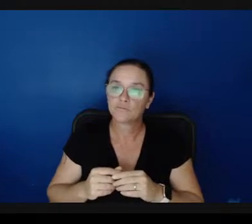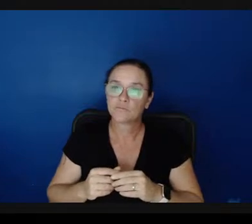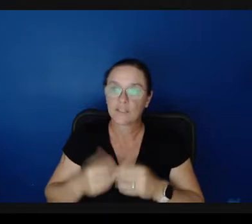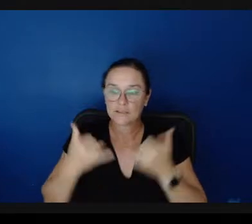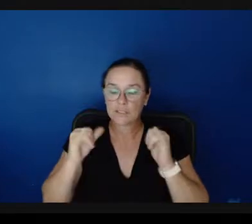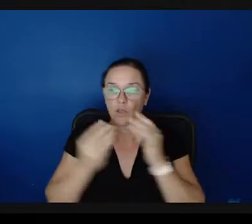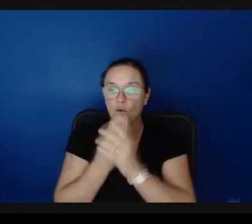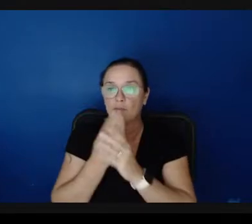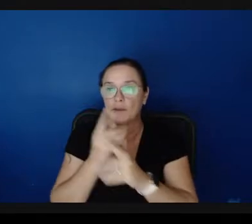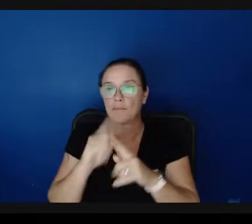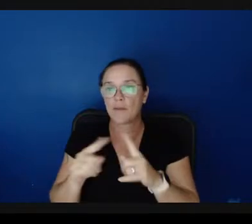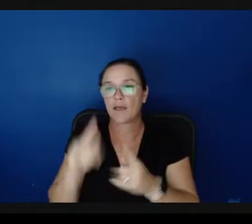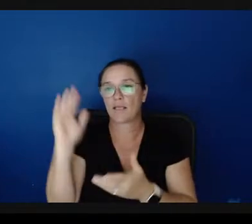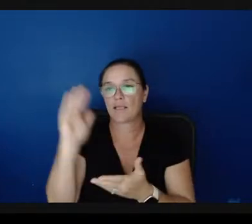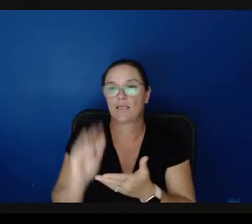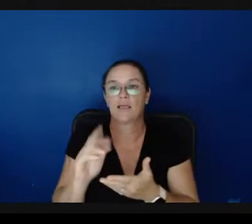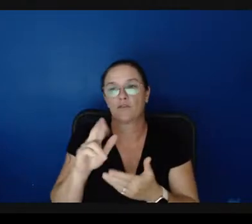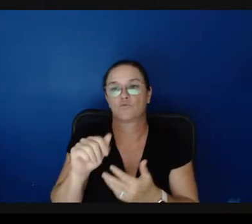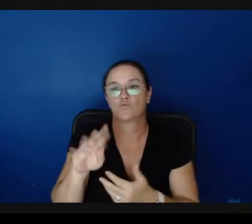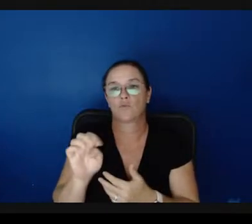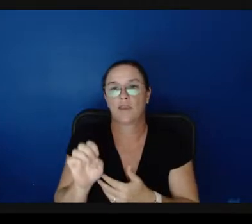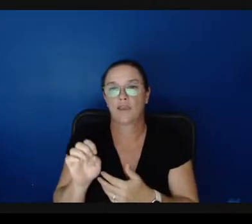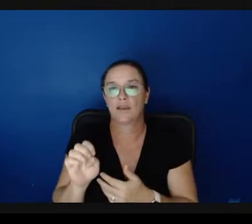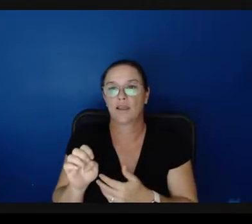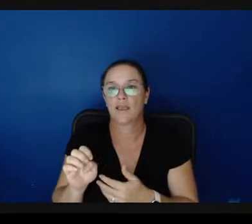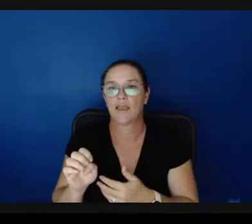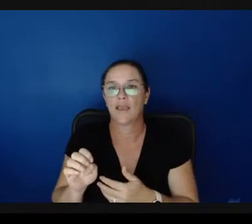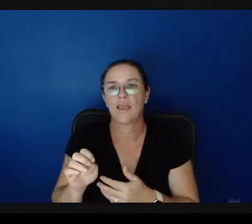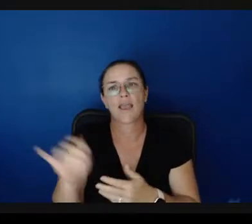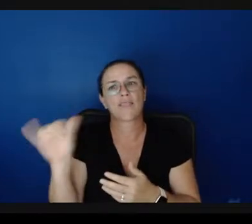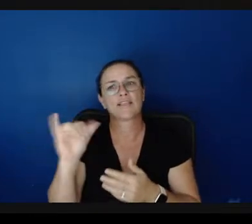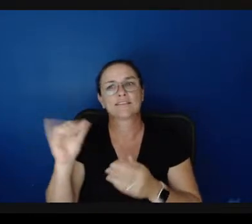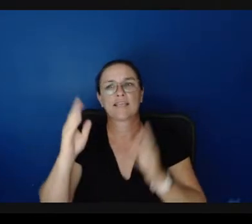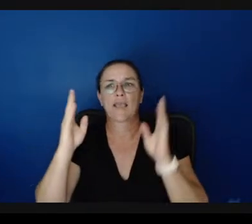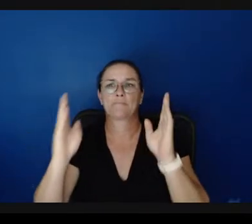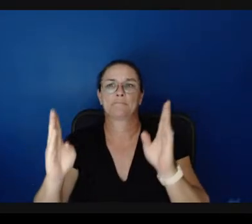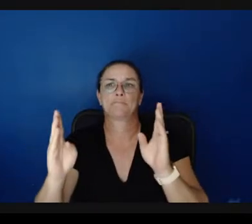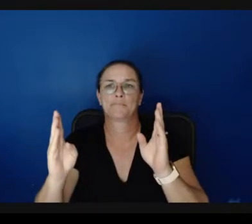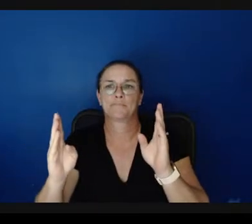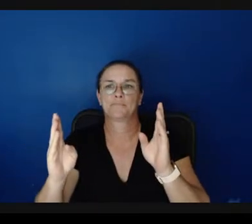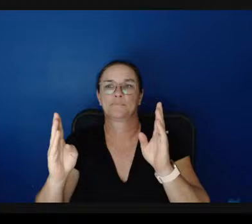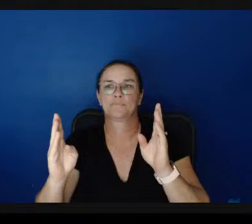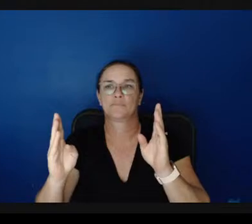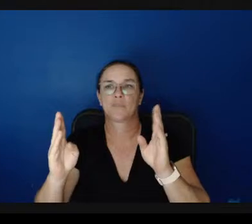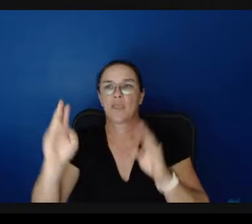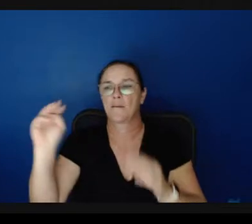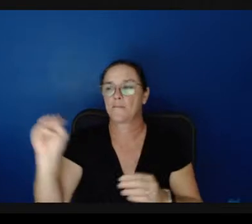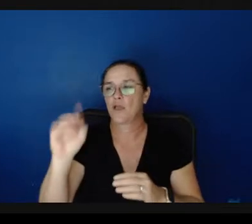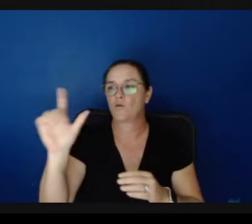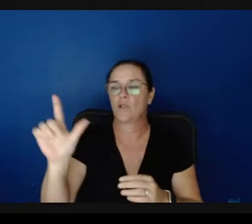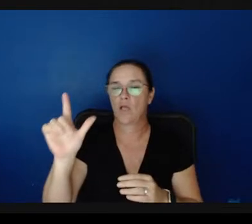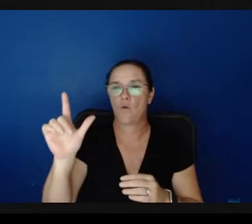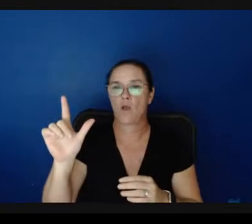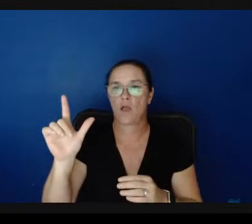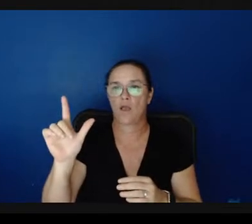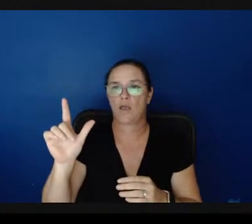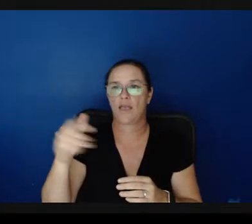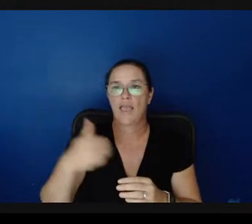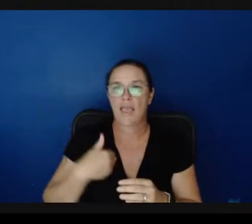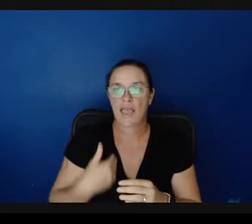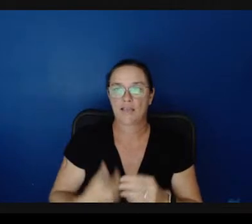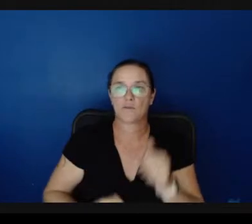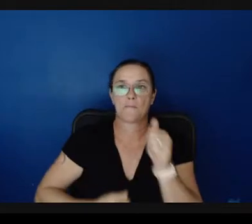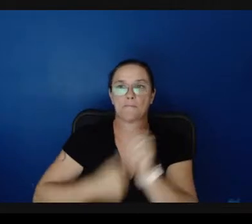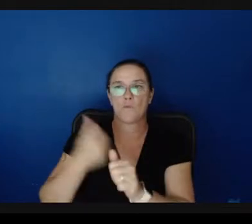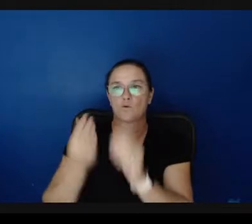here. And during that same interval is when we see Mauna Loa producing the bulk of its